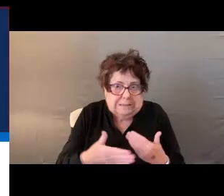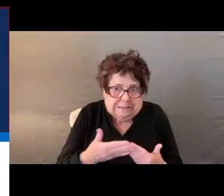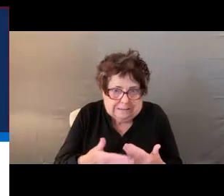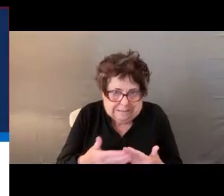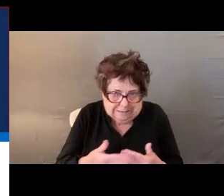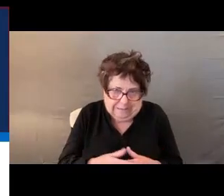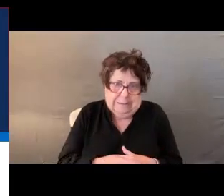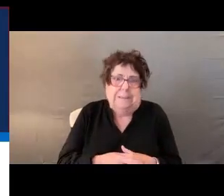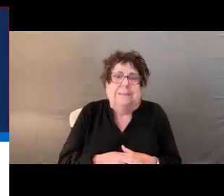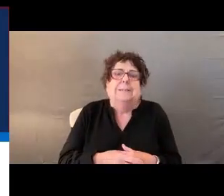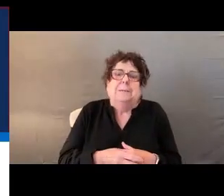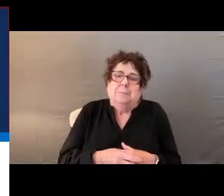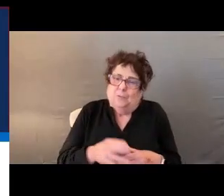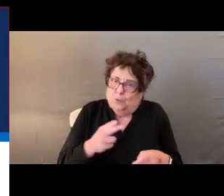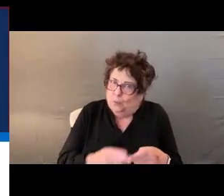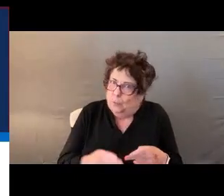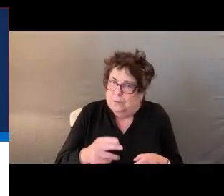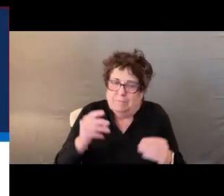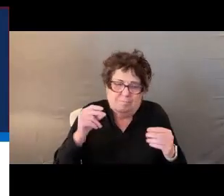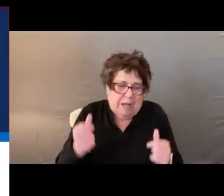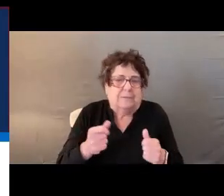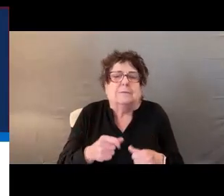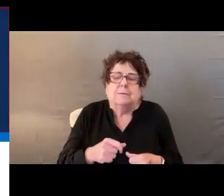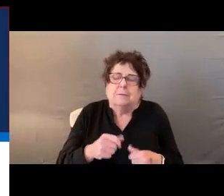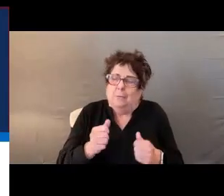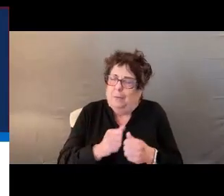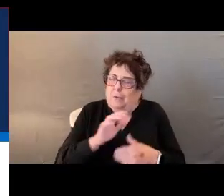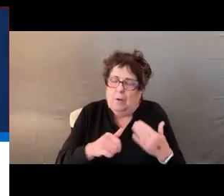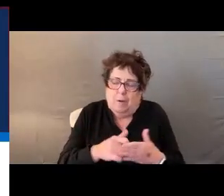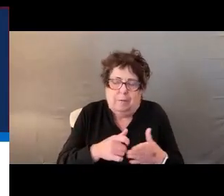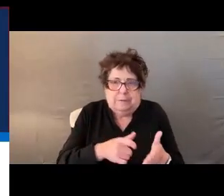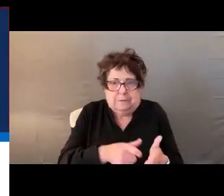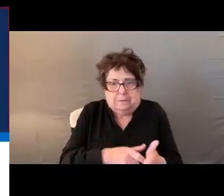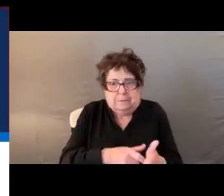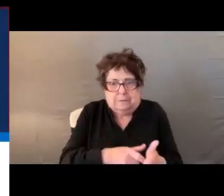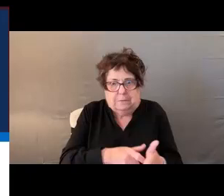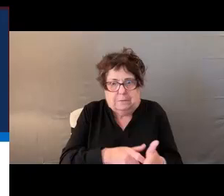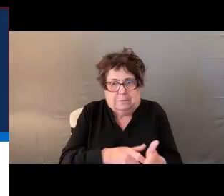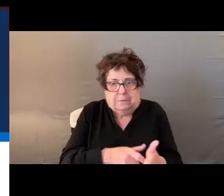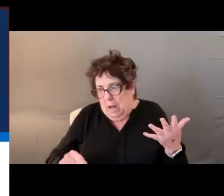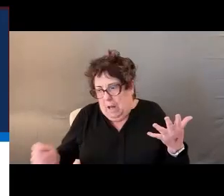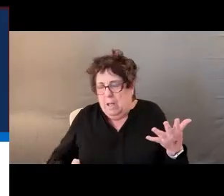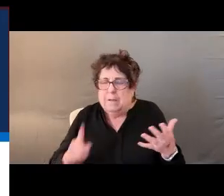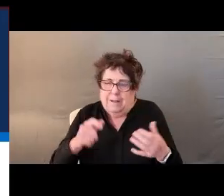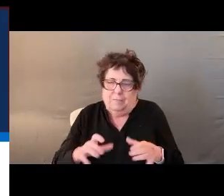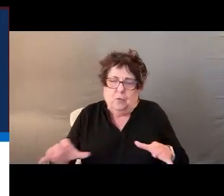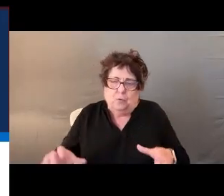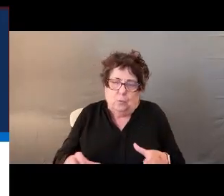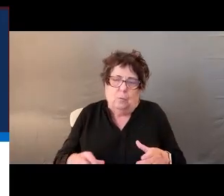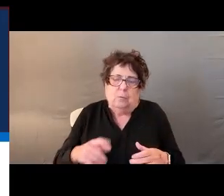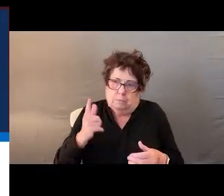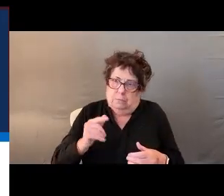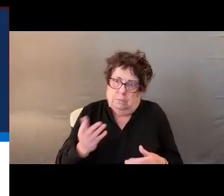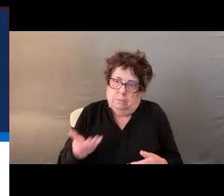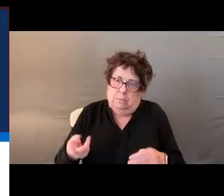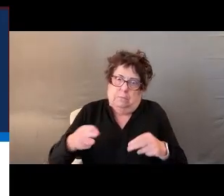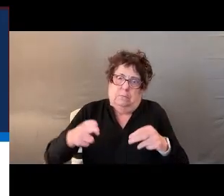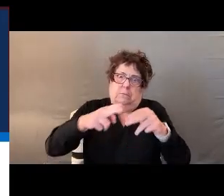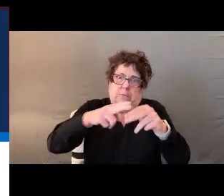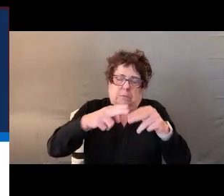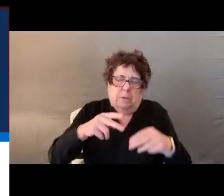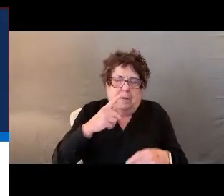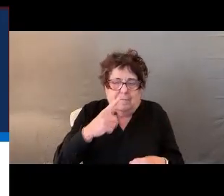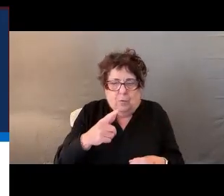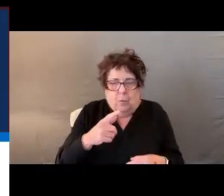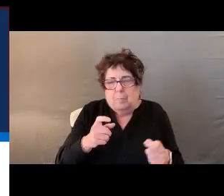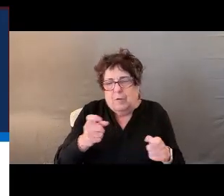the many demands on their time and all the tasks that seem to continue to pile up for our providers and for us on the administrative end. I